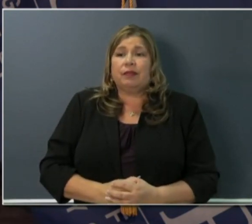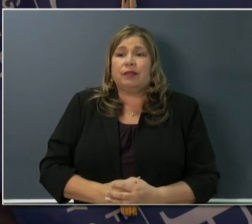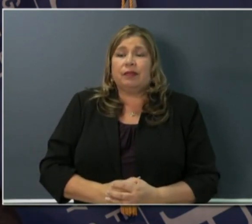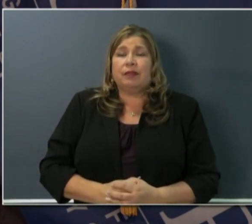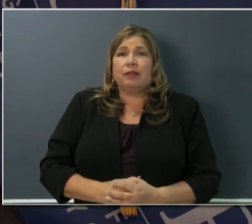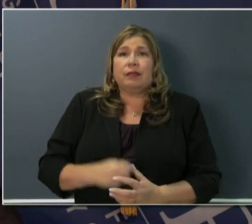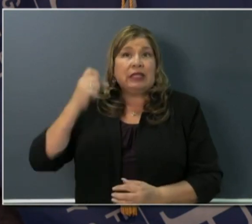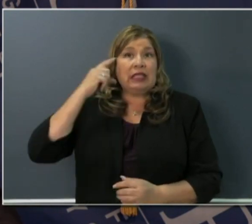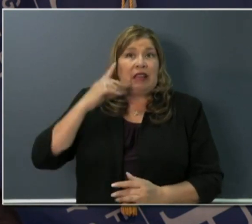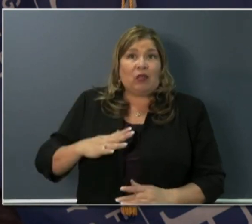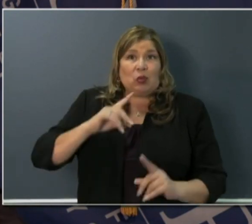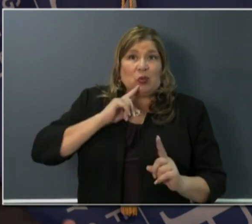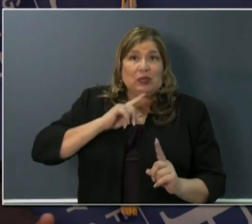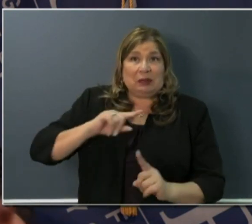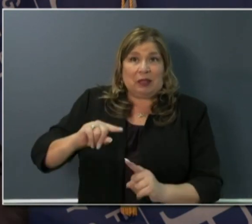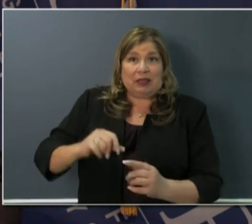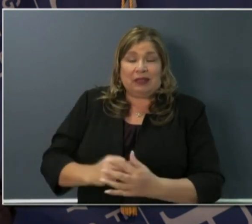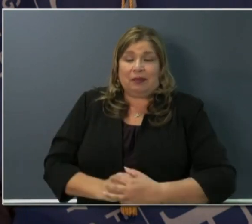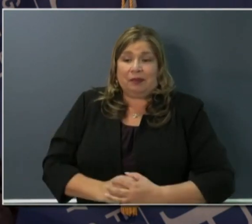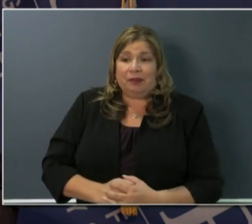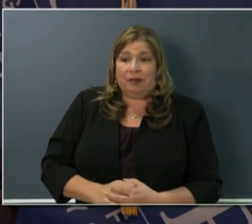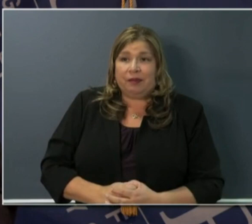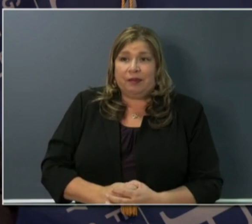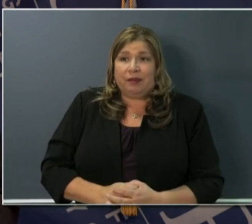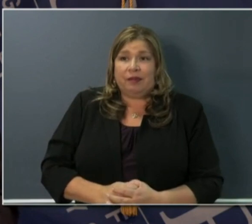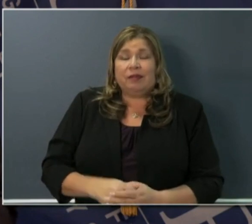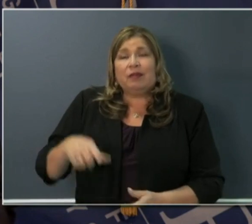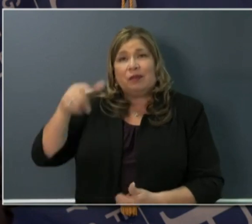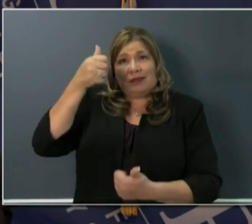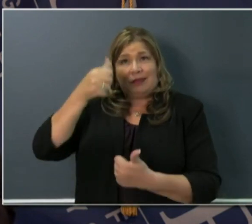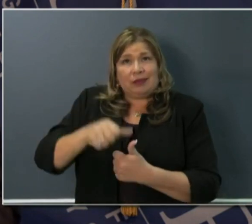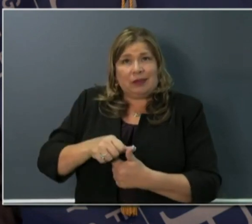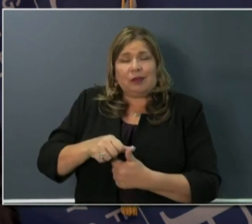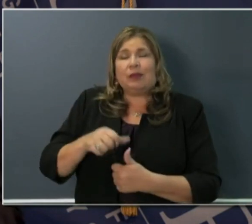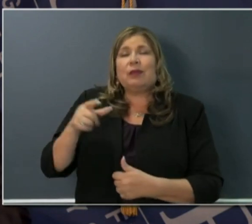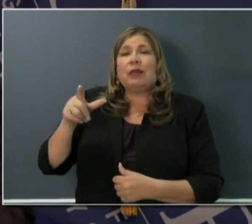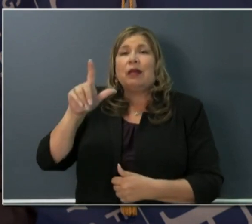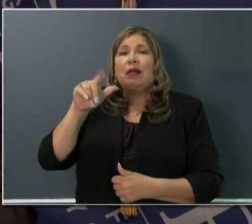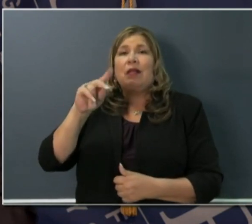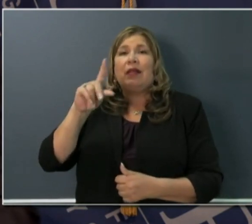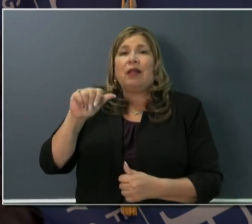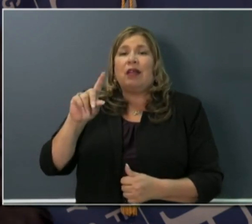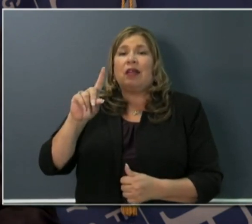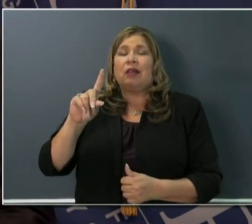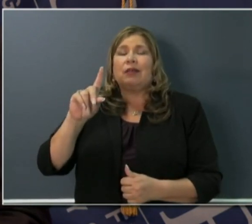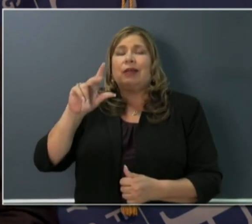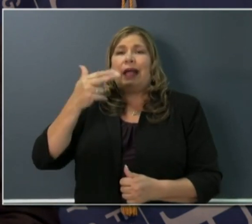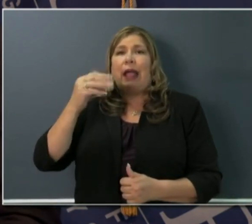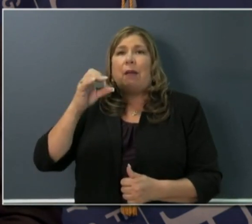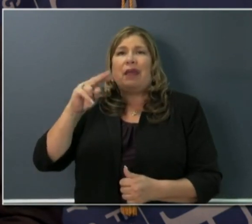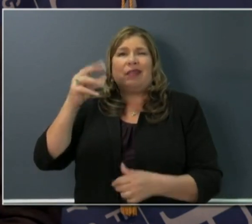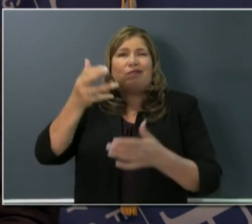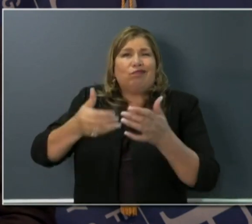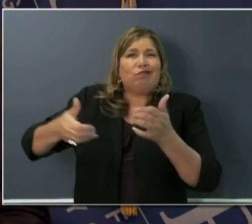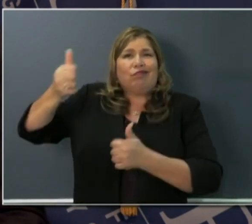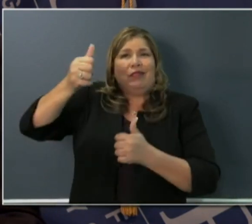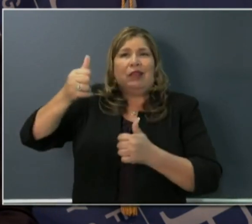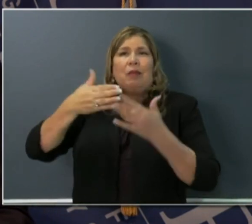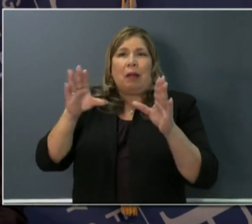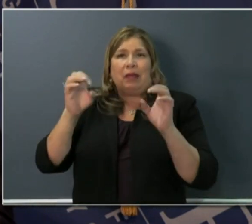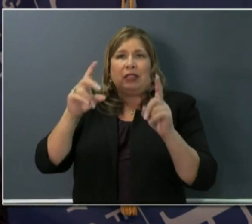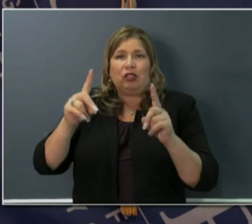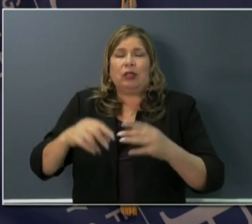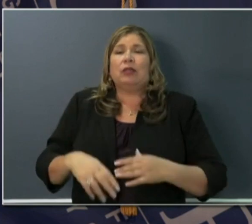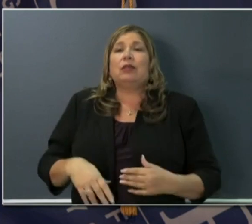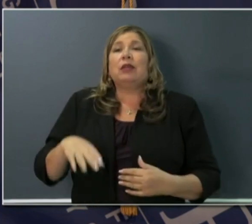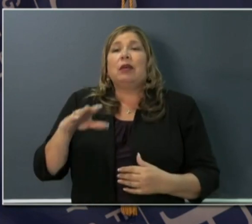ago, through the direction of Linda Darling Hammond, our superintendent of public education, Tony Thurman, my own team led